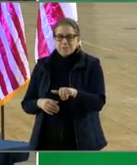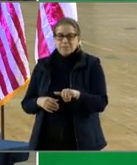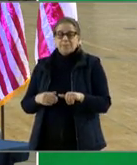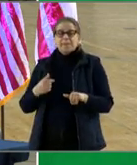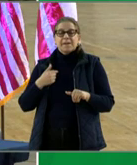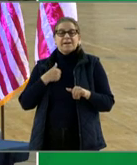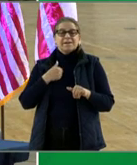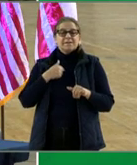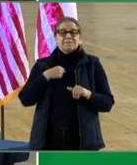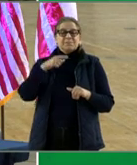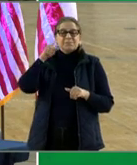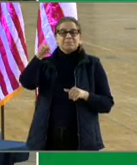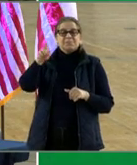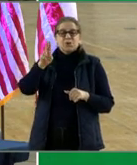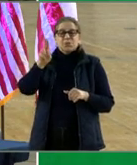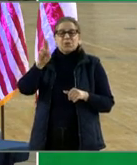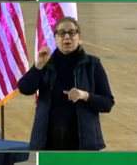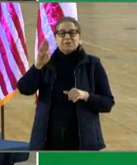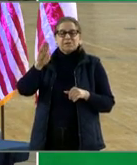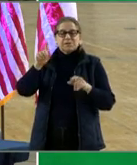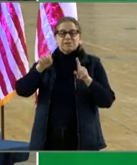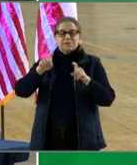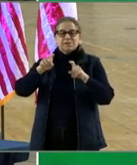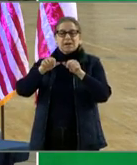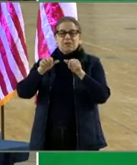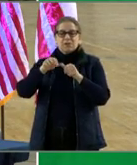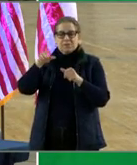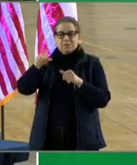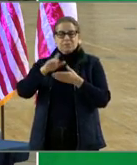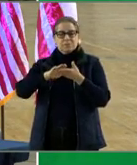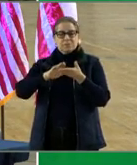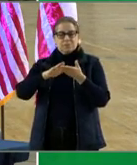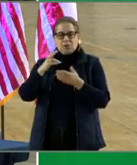week based on the capacity that the public health lab currently has.